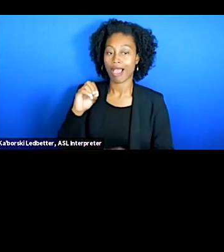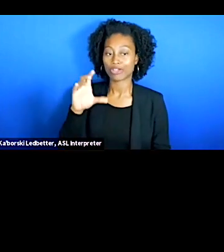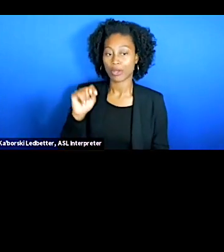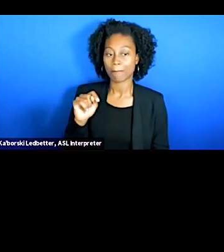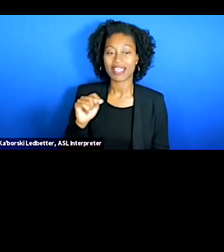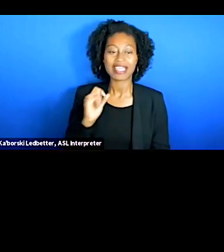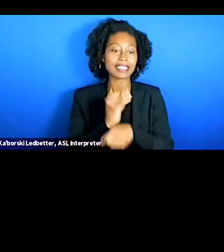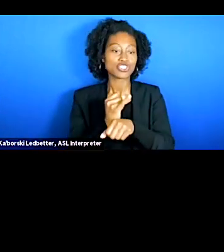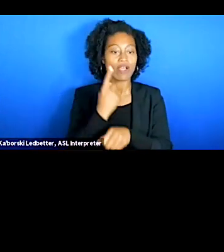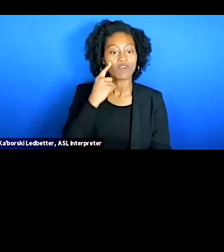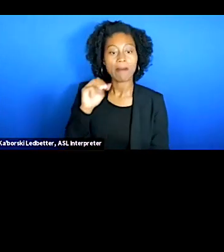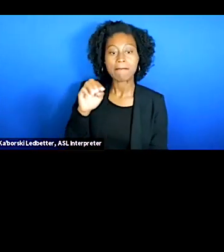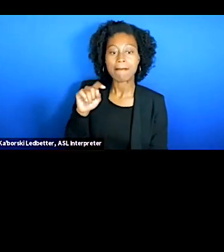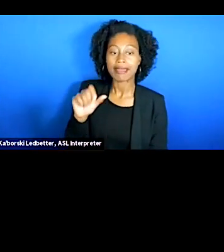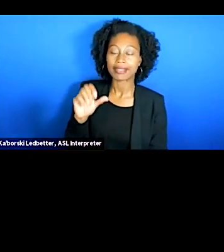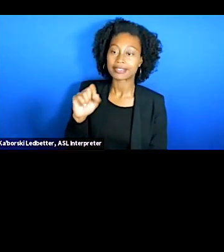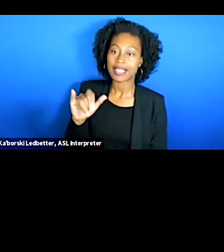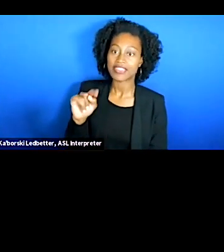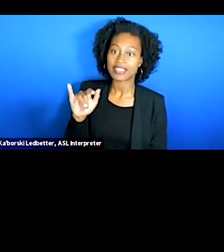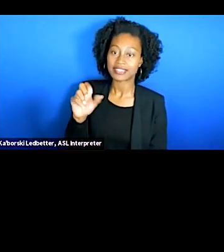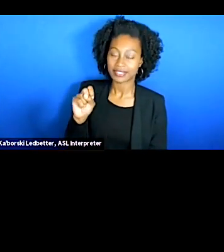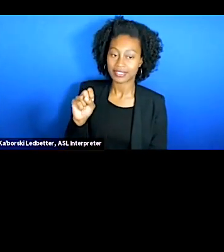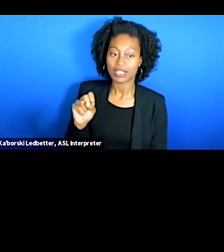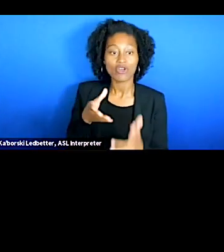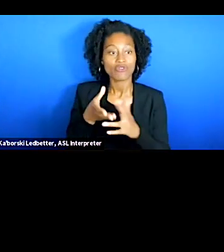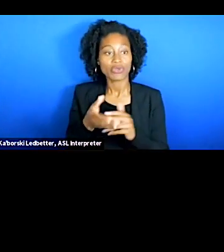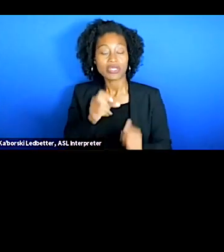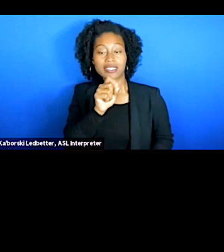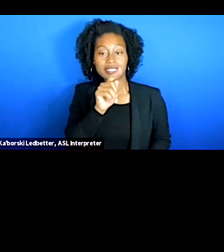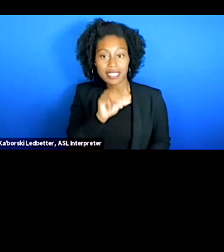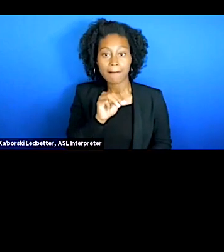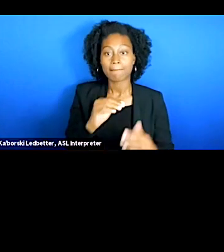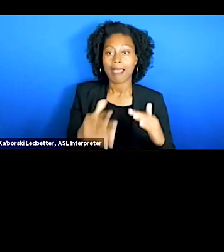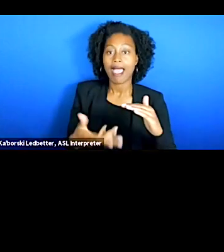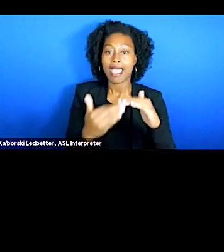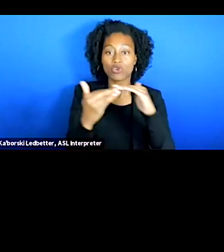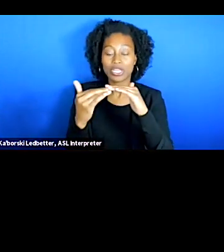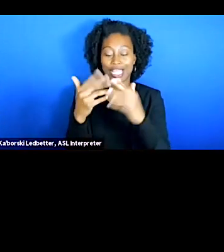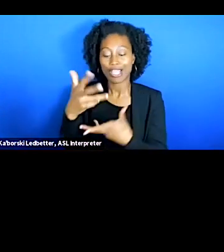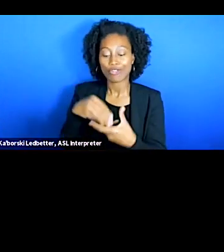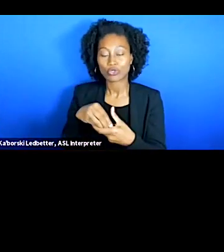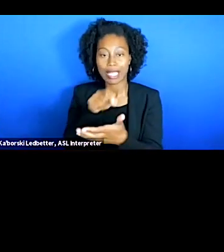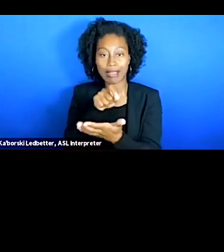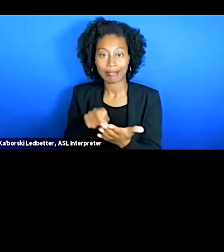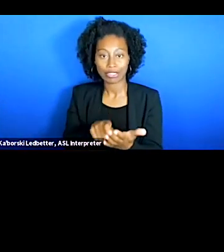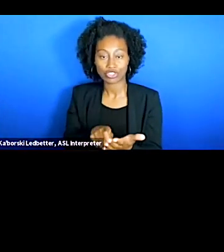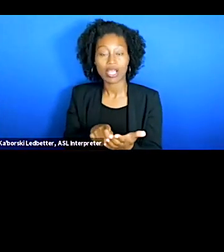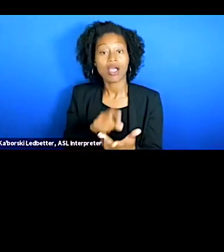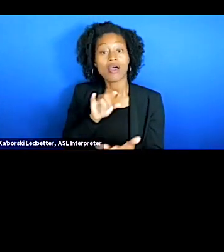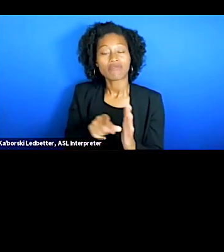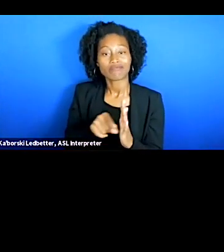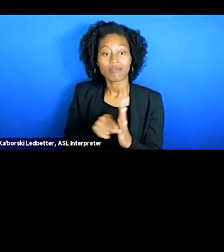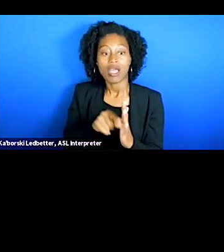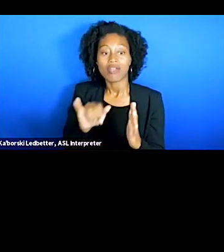a practicum through the lens of STEM equity and inclusion literature, which for short we call the